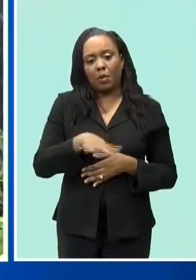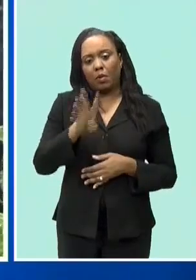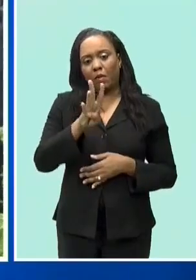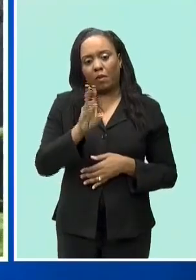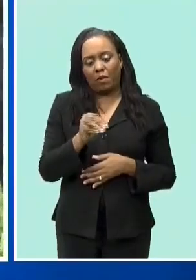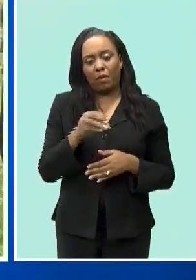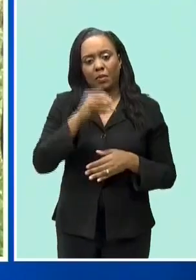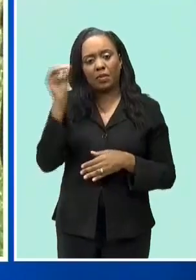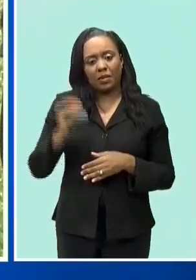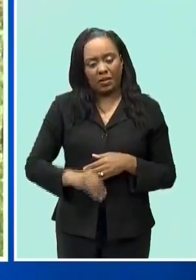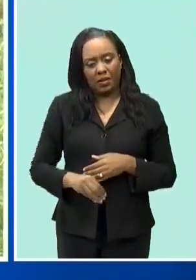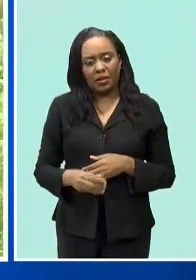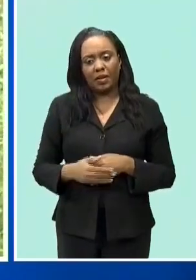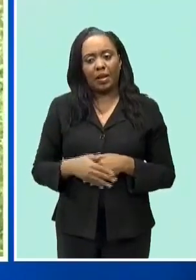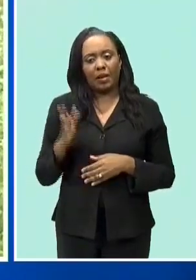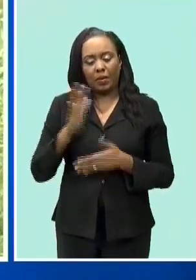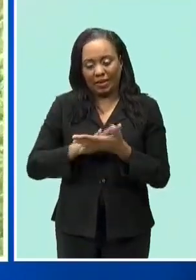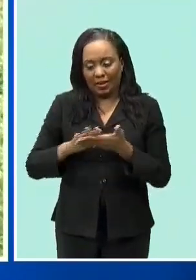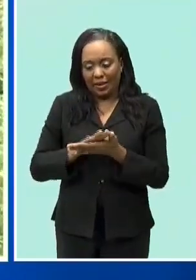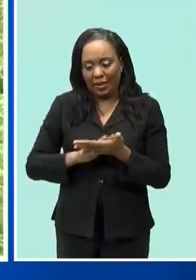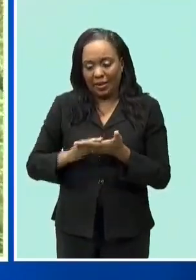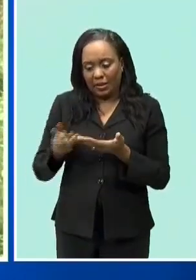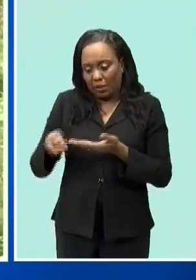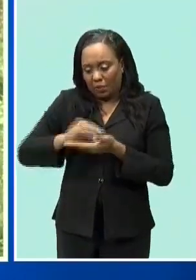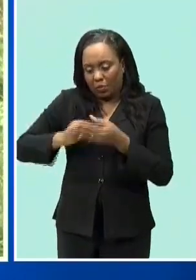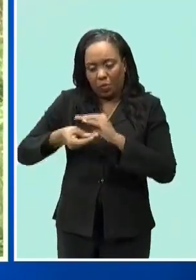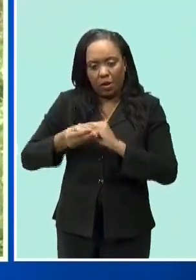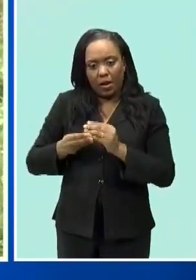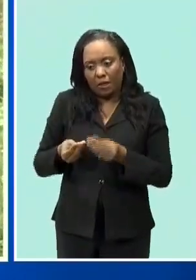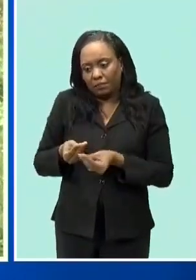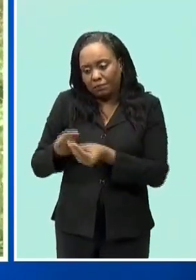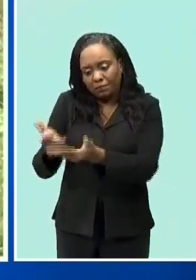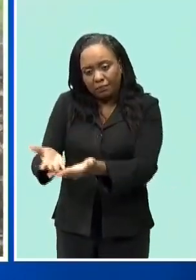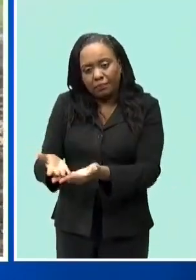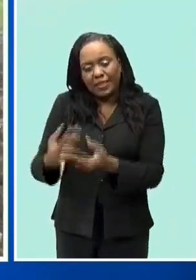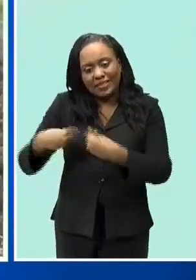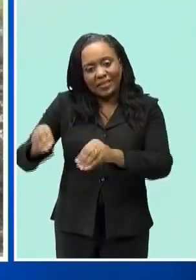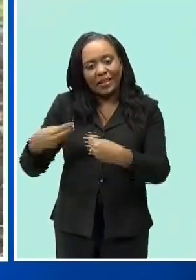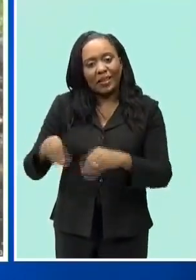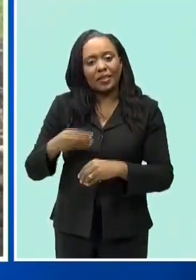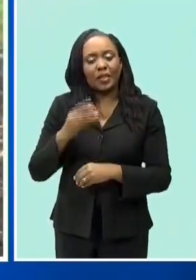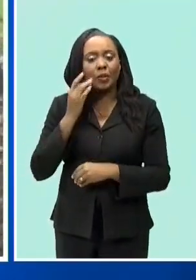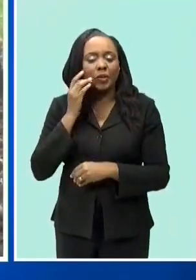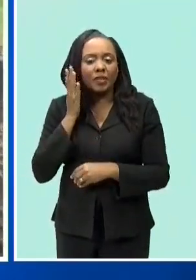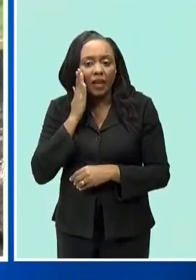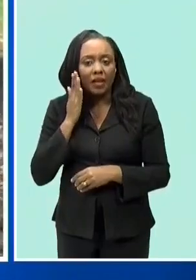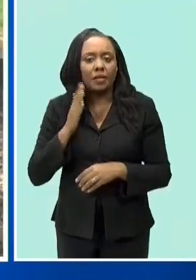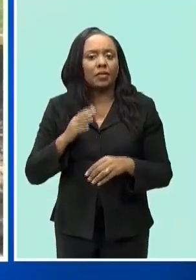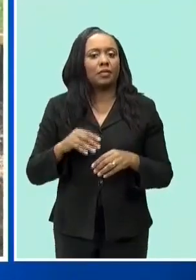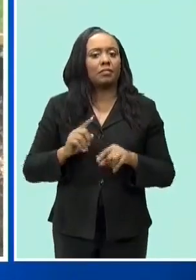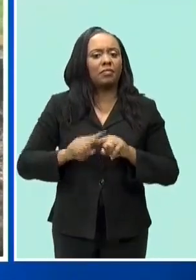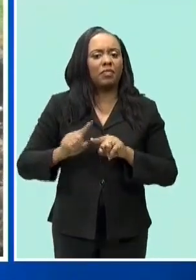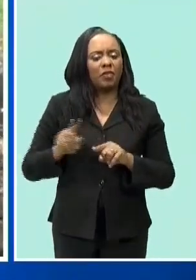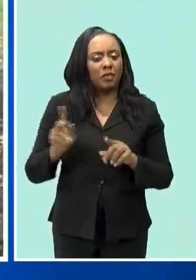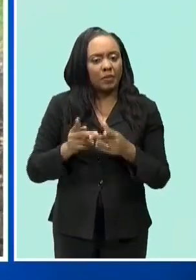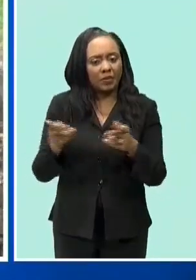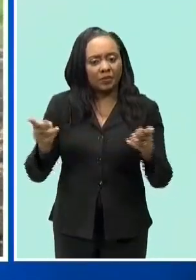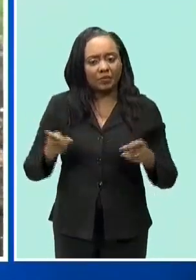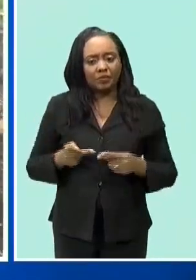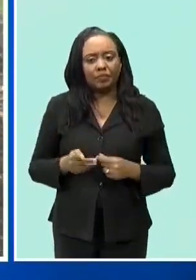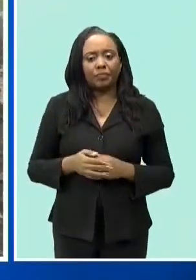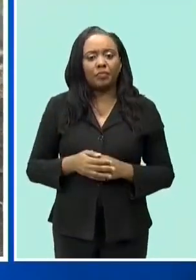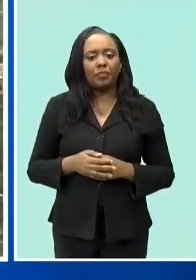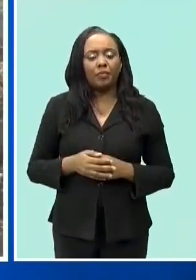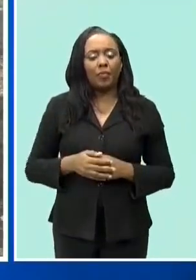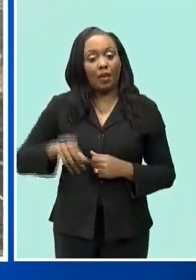packaged, and distributed to major retail outlets and hotels. Government has allocated $2 million to the program,